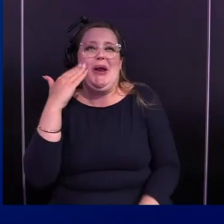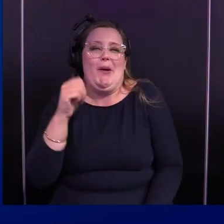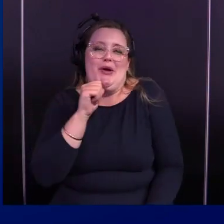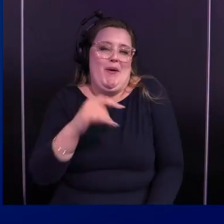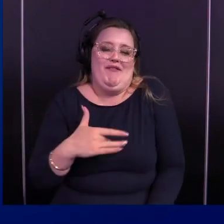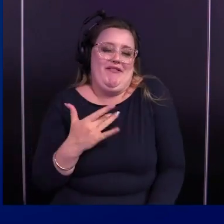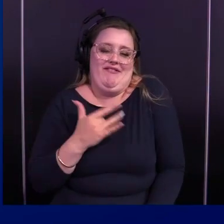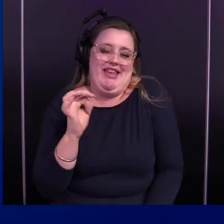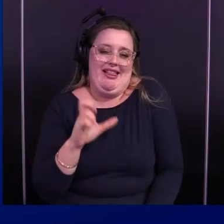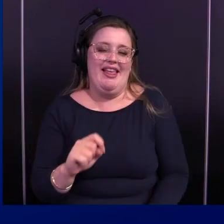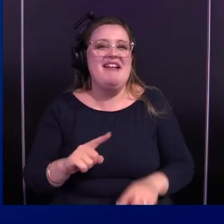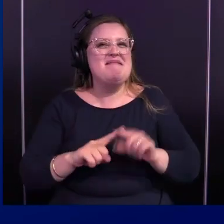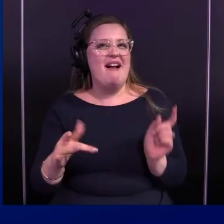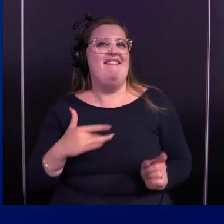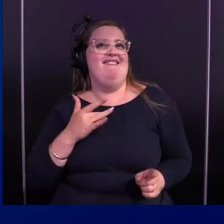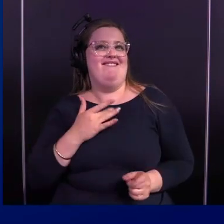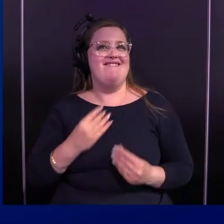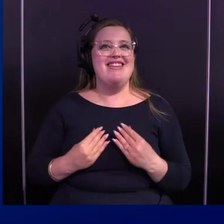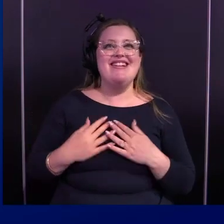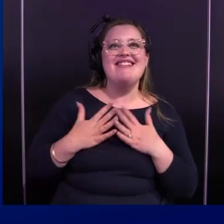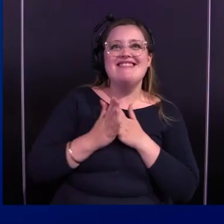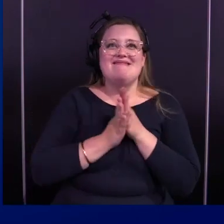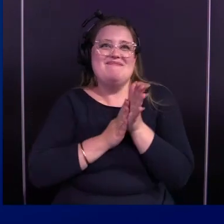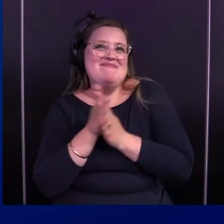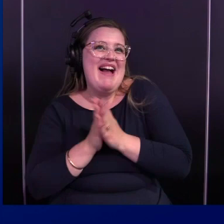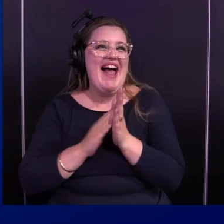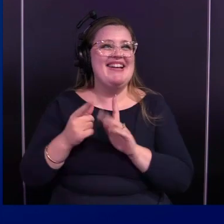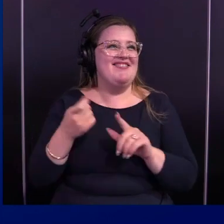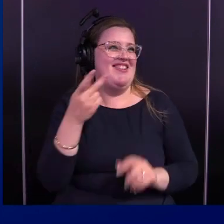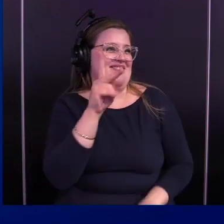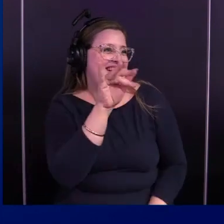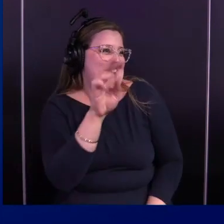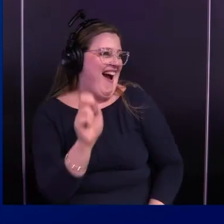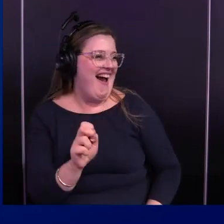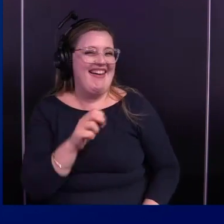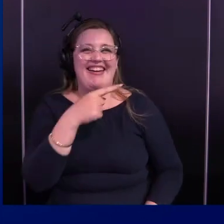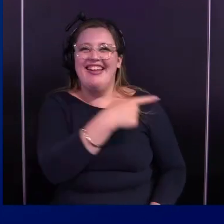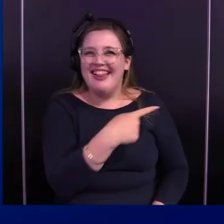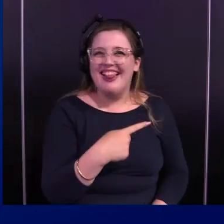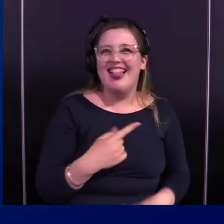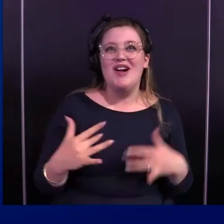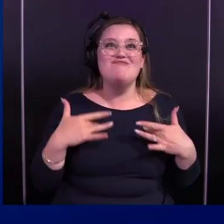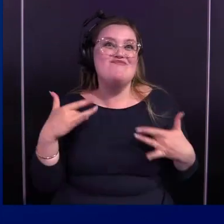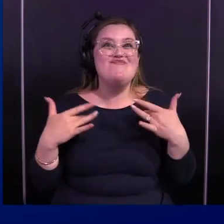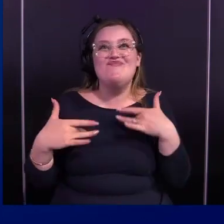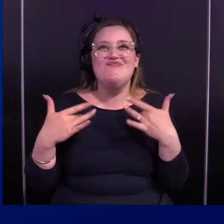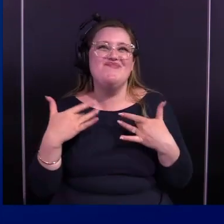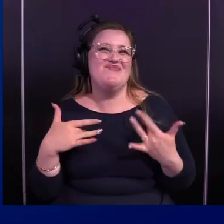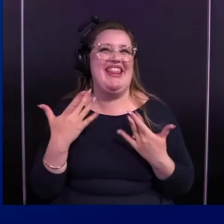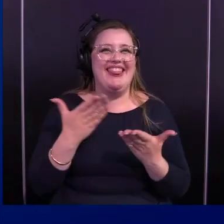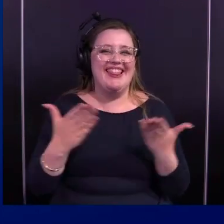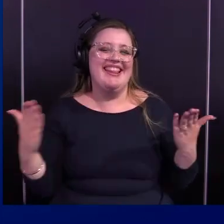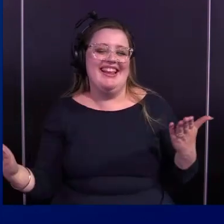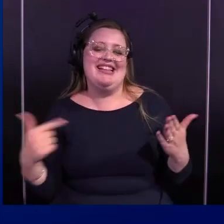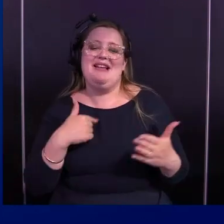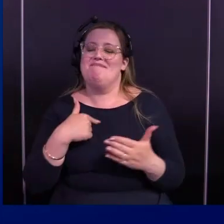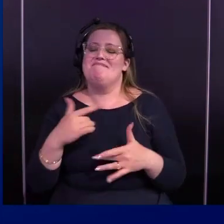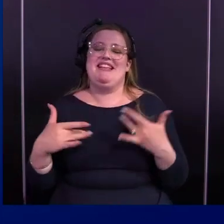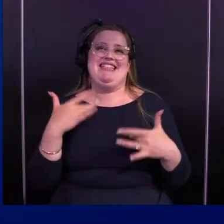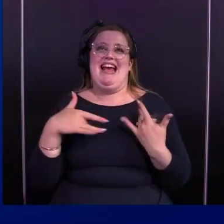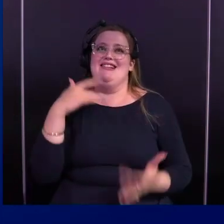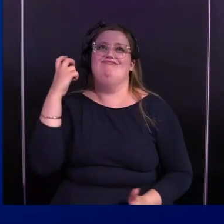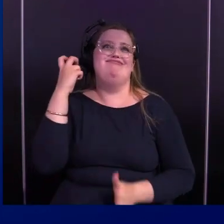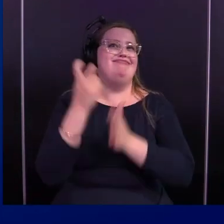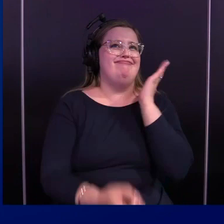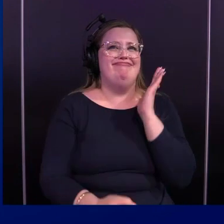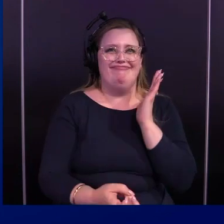just want you to feel the passion coming out of Kyle while he talks about all these really exciting things. So I'm excited to dive in. The passion.